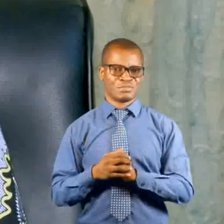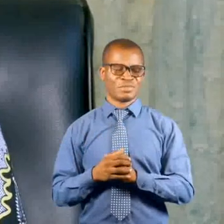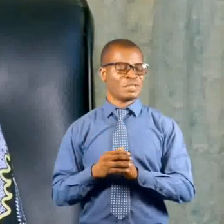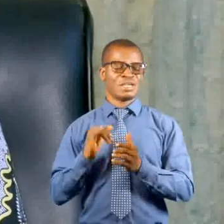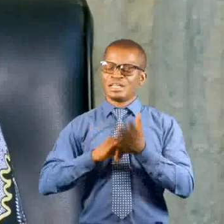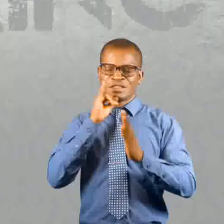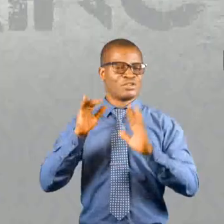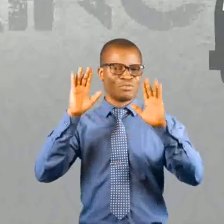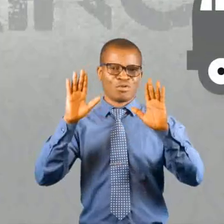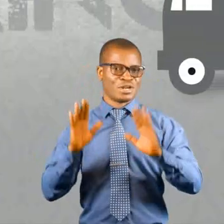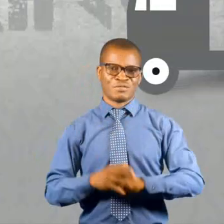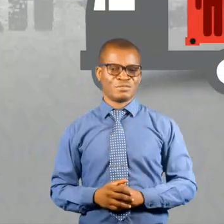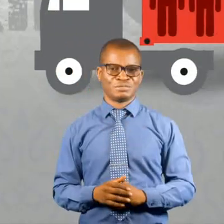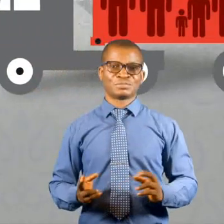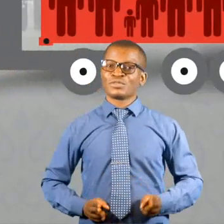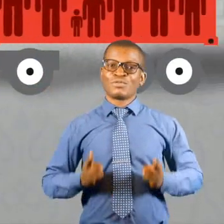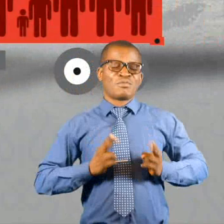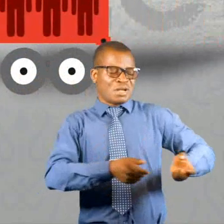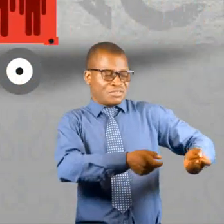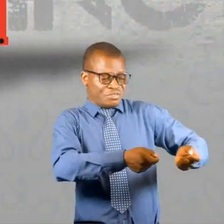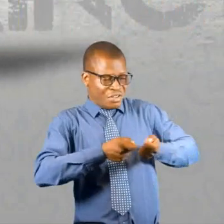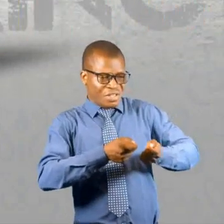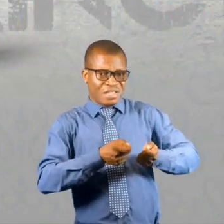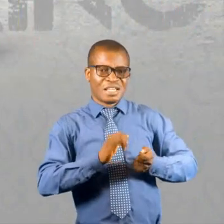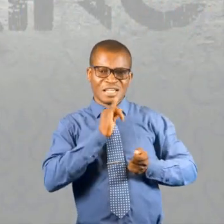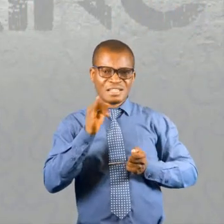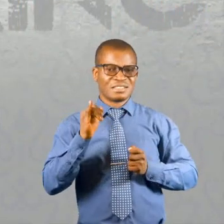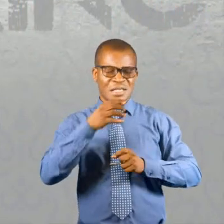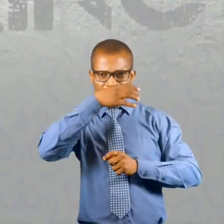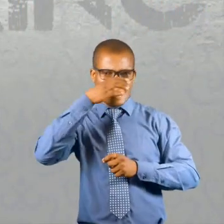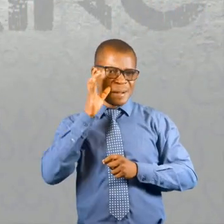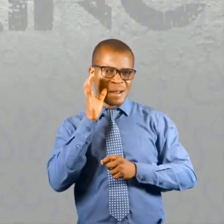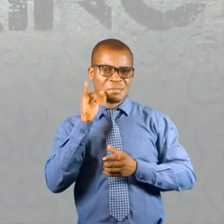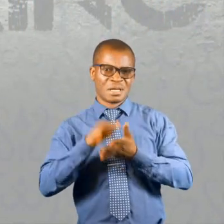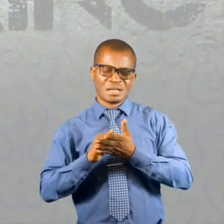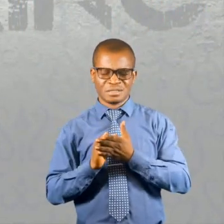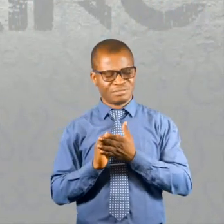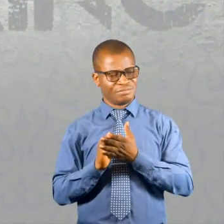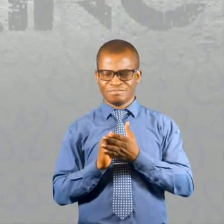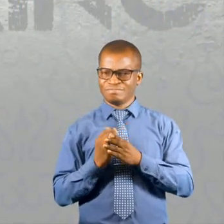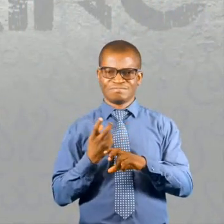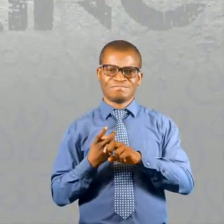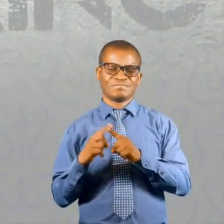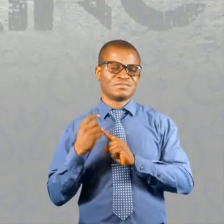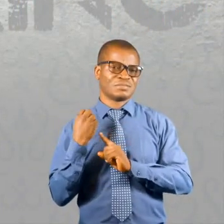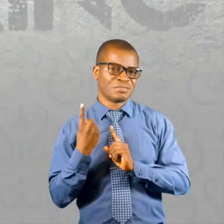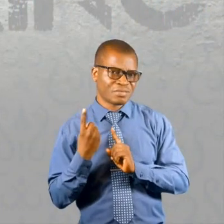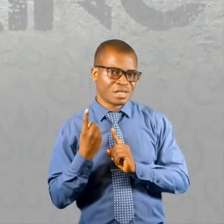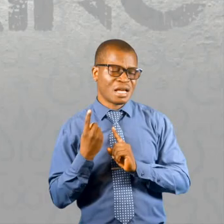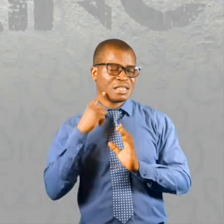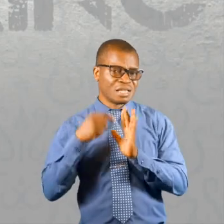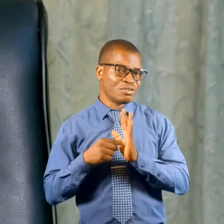It was wonderful. Human trafficking is a crime that is clandestine in nature, and it